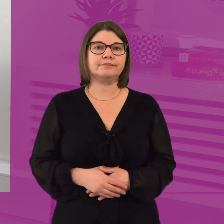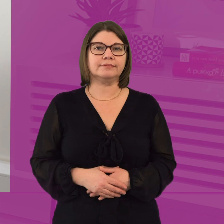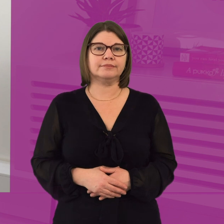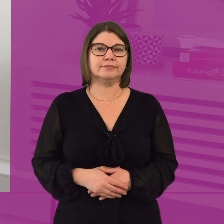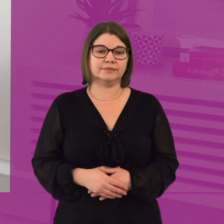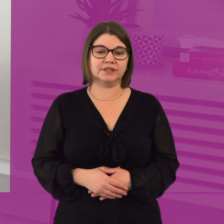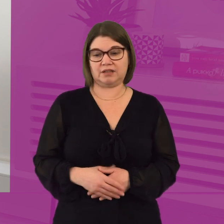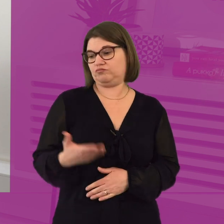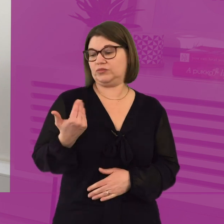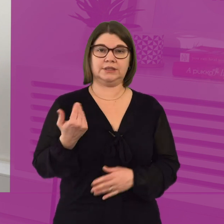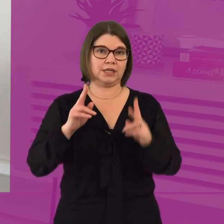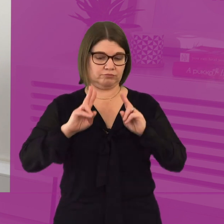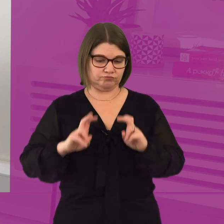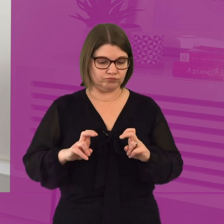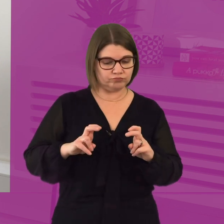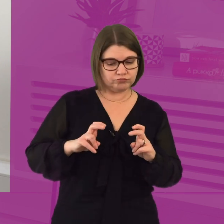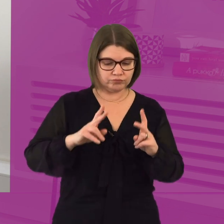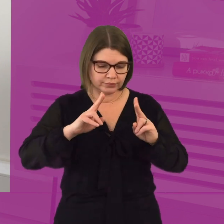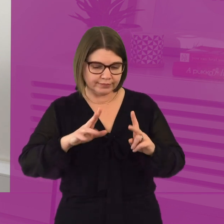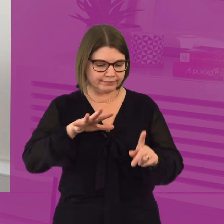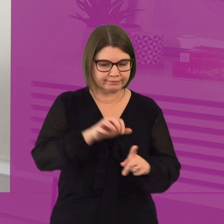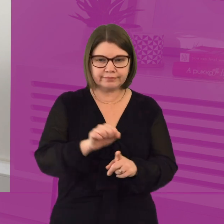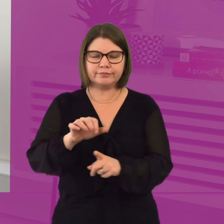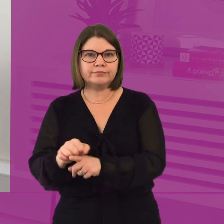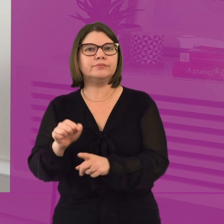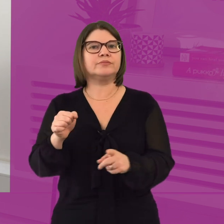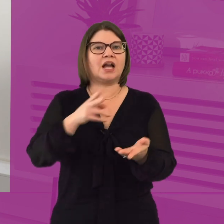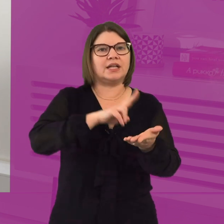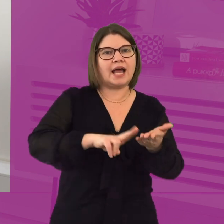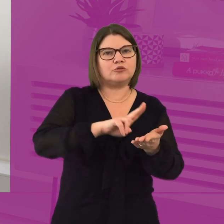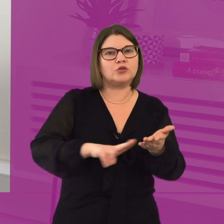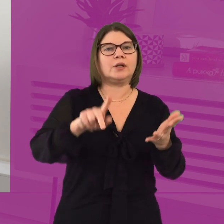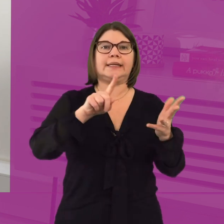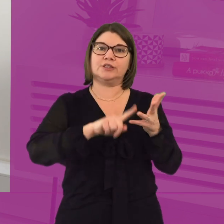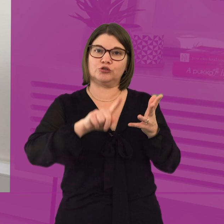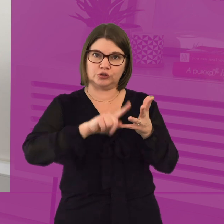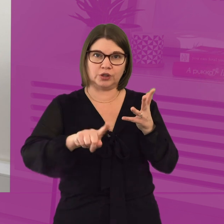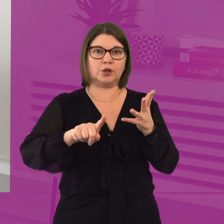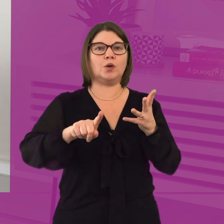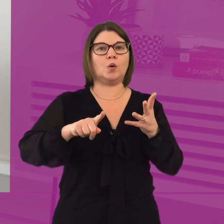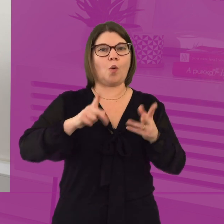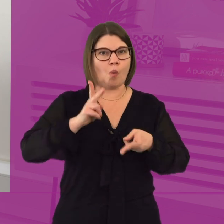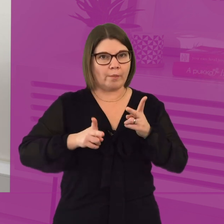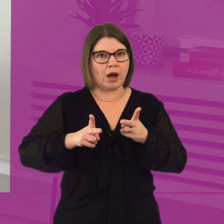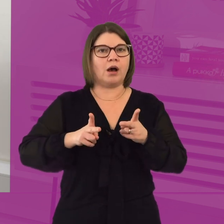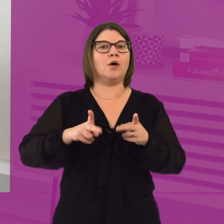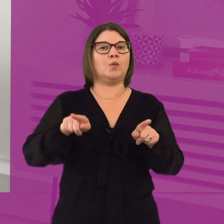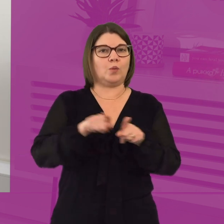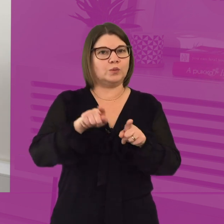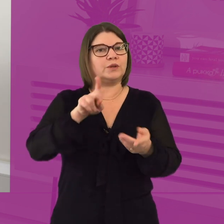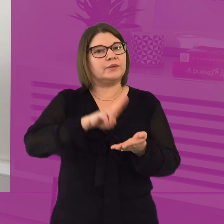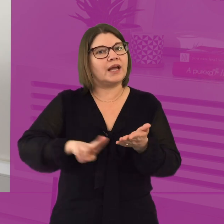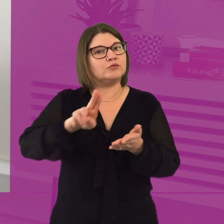quantities. Subsequent studies have shown that if you take body identical hormones, so that is the estradiol estrogen